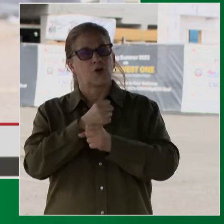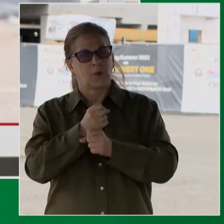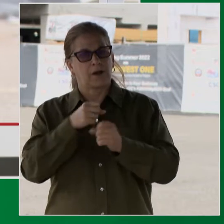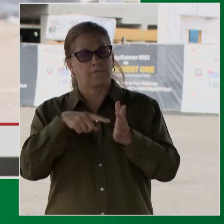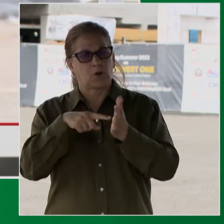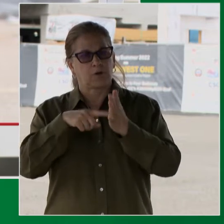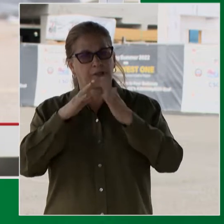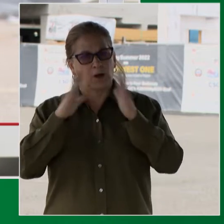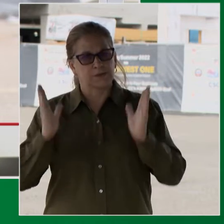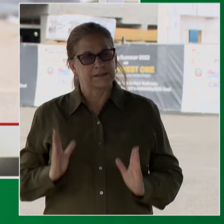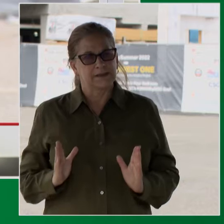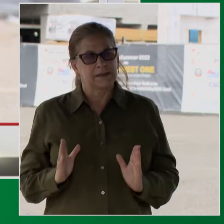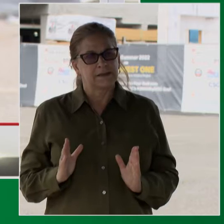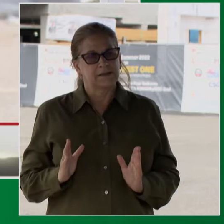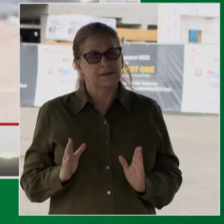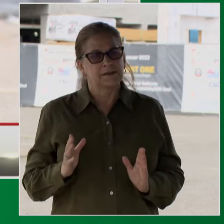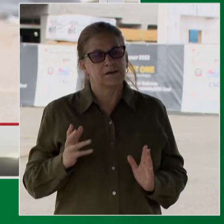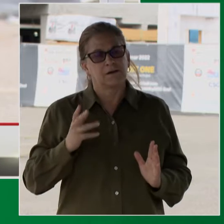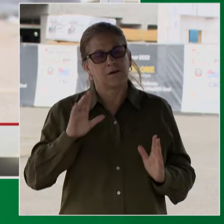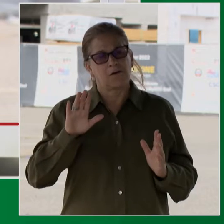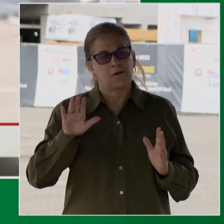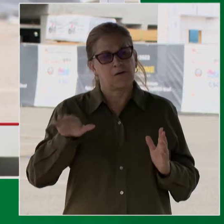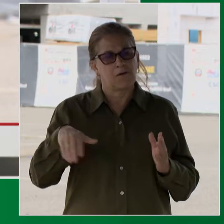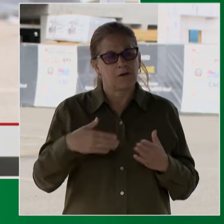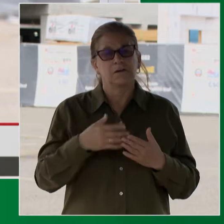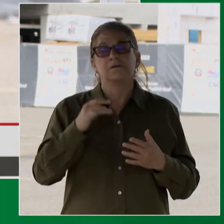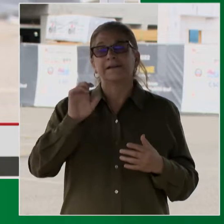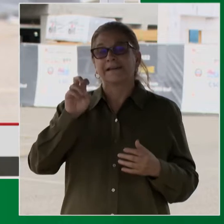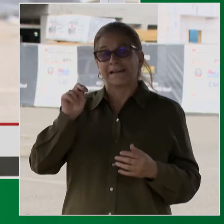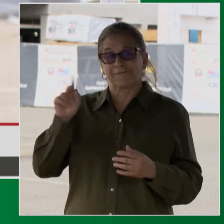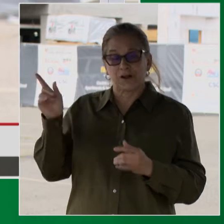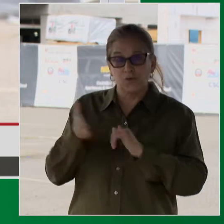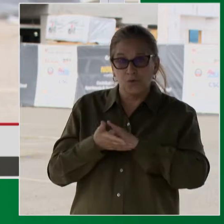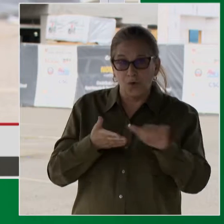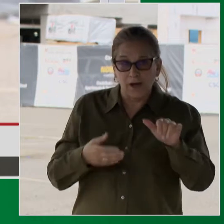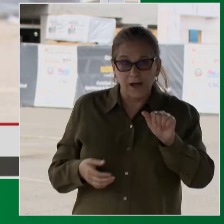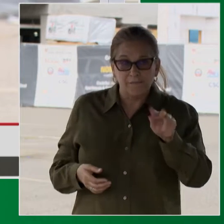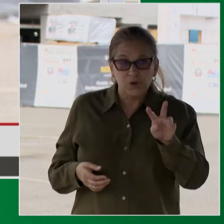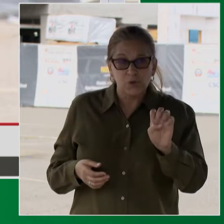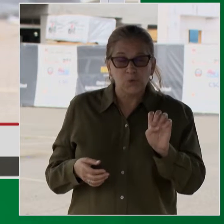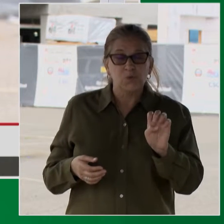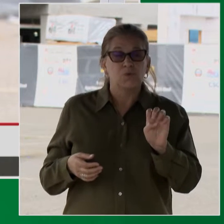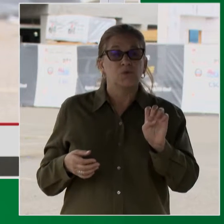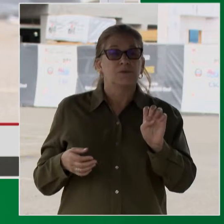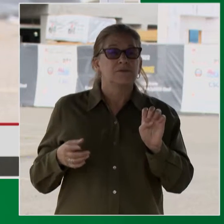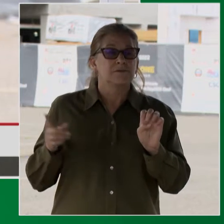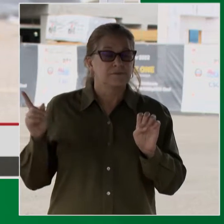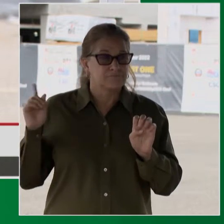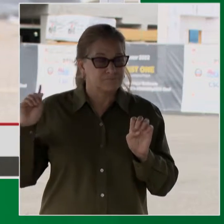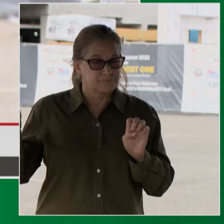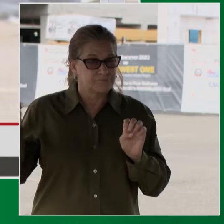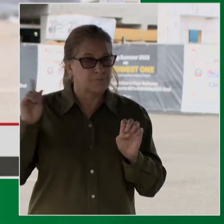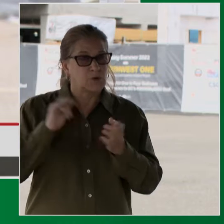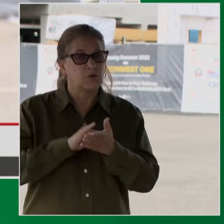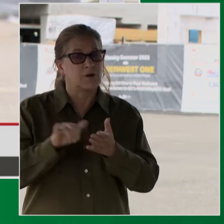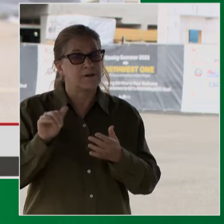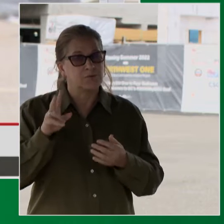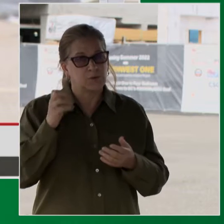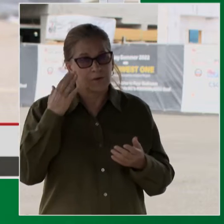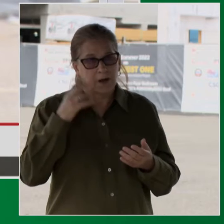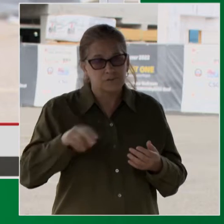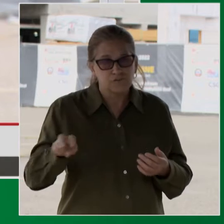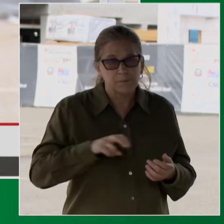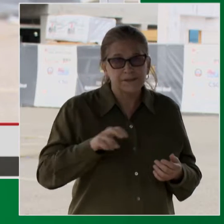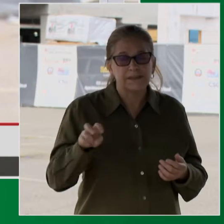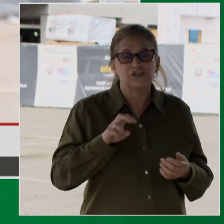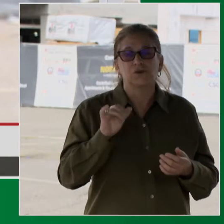by additional opportunities along New York Avenue, really rethinking that corridor beyond just transportation and just beyond cars,